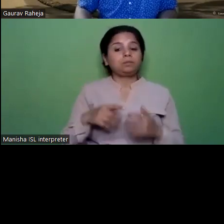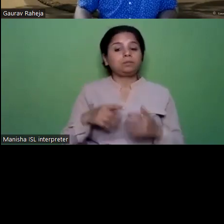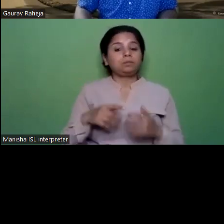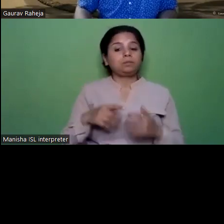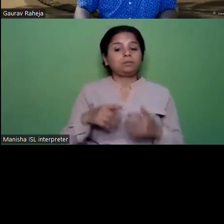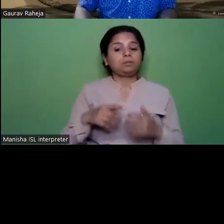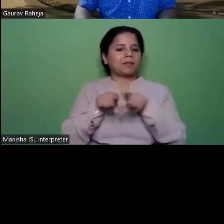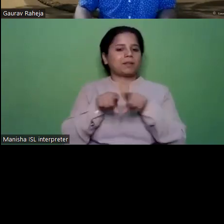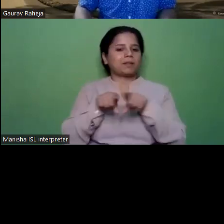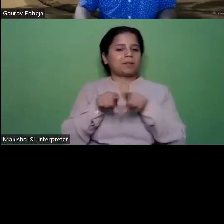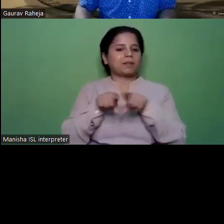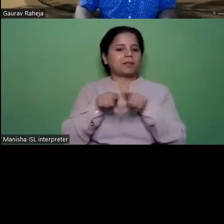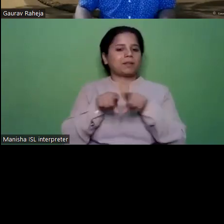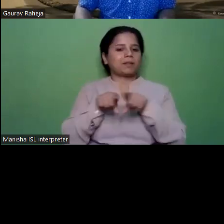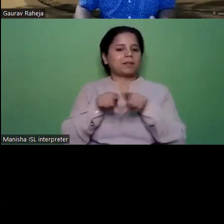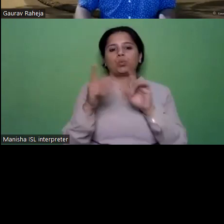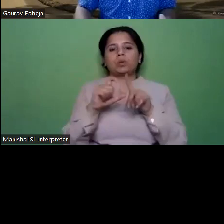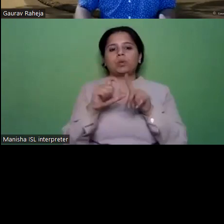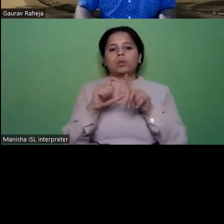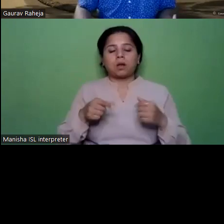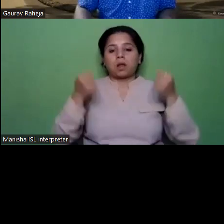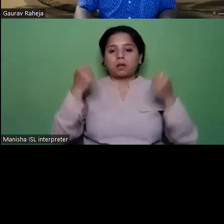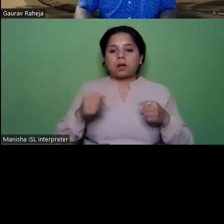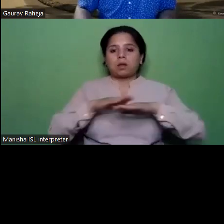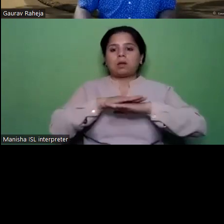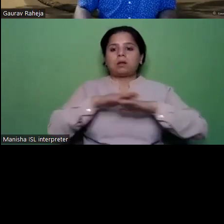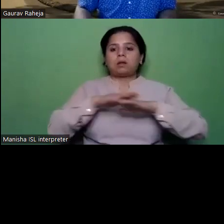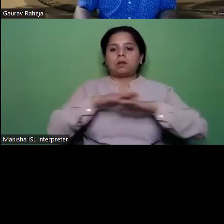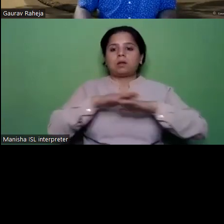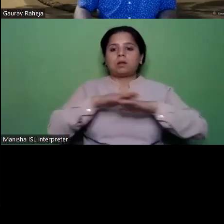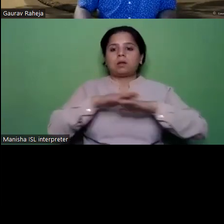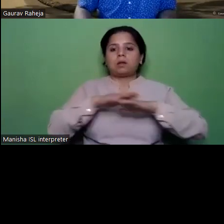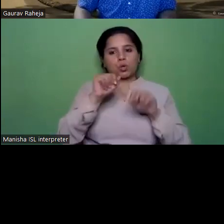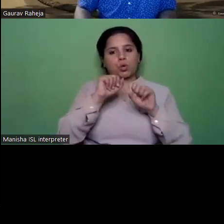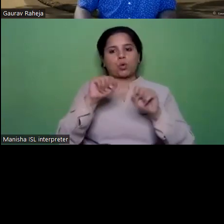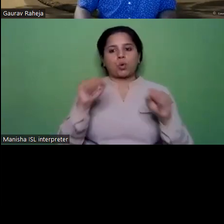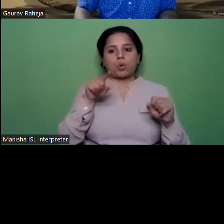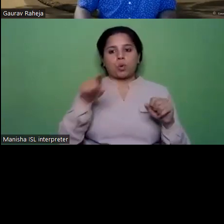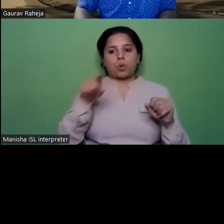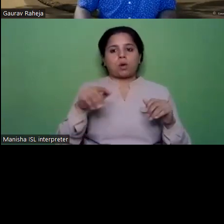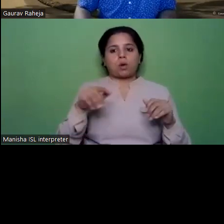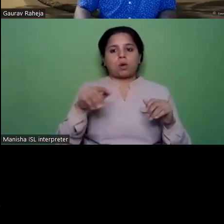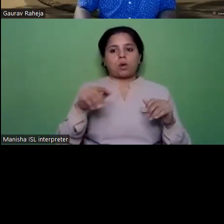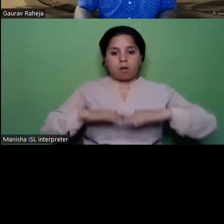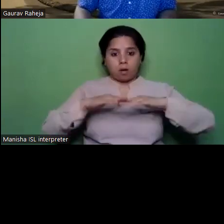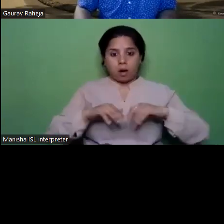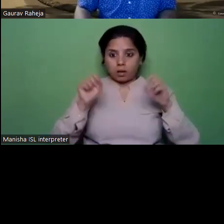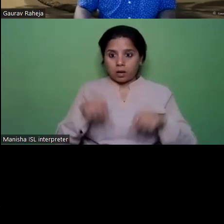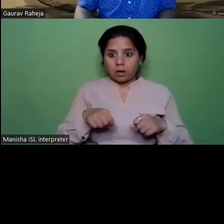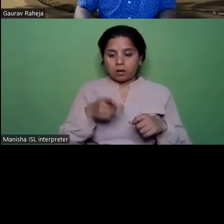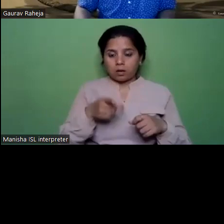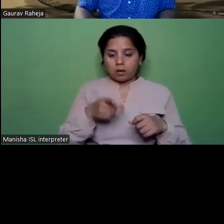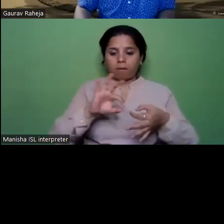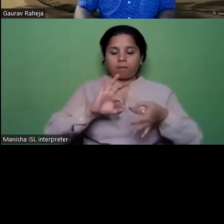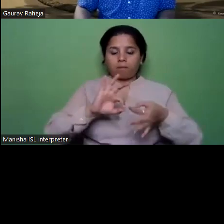example of a universal design would be a chair or a table that you might have, which has height adjustability. And don't we see